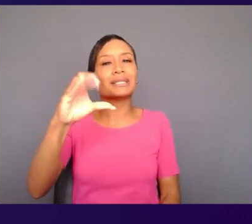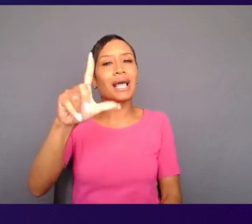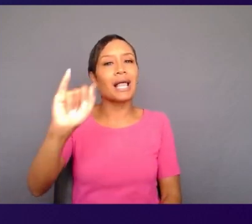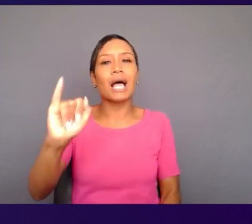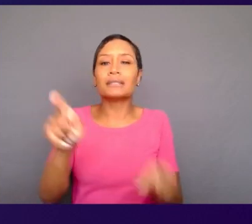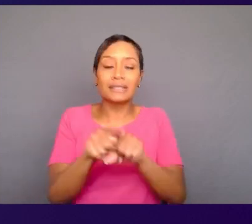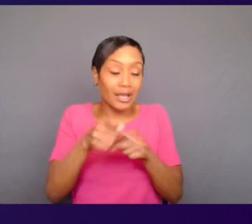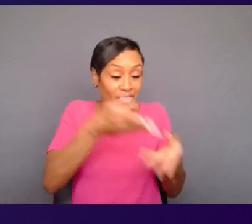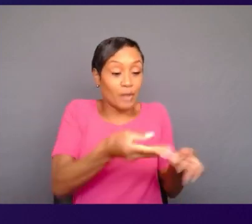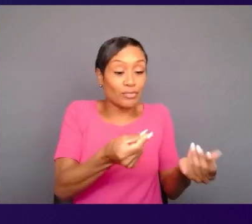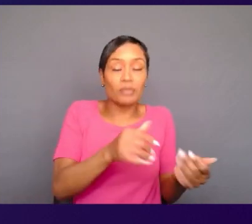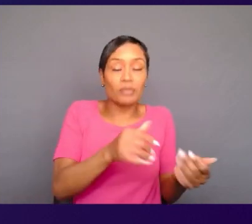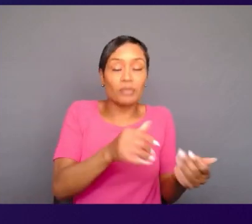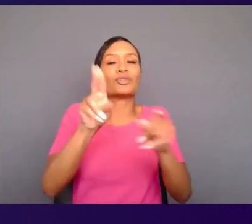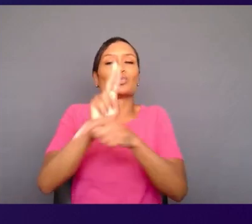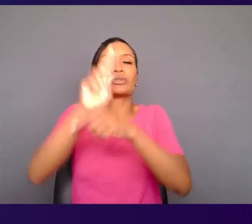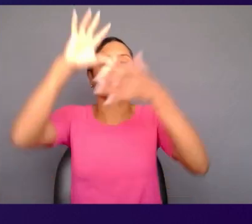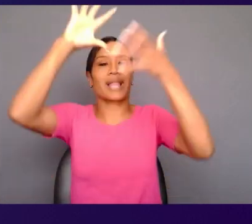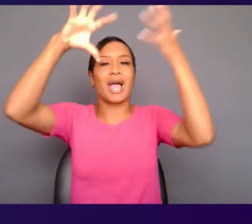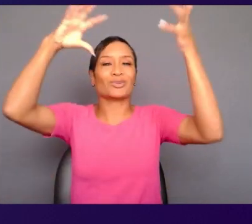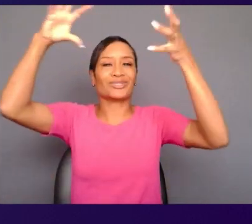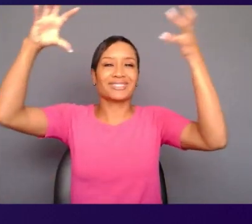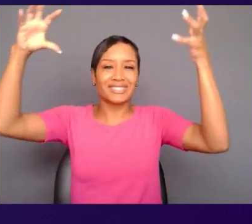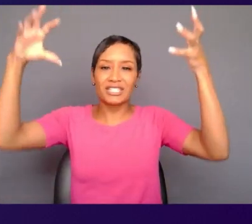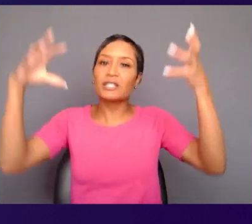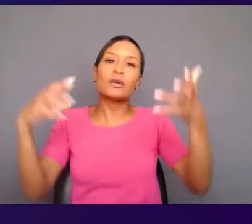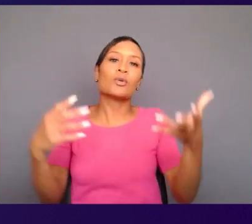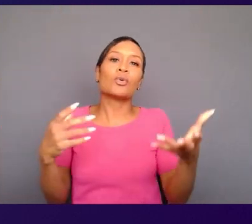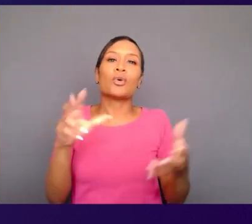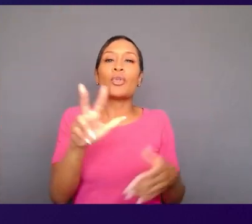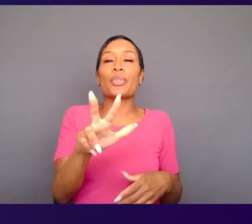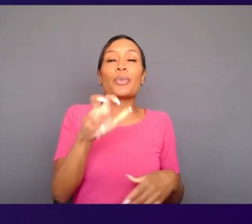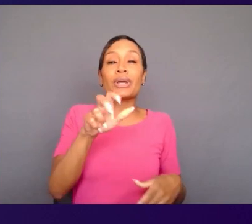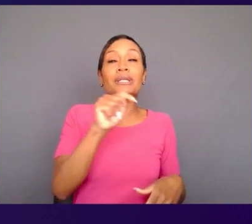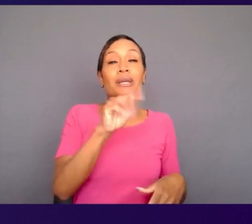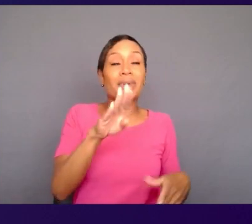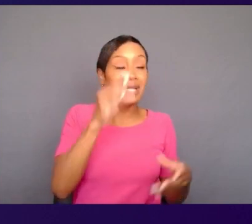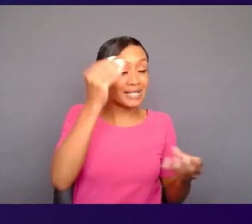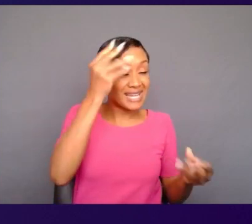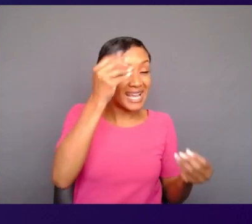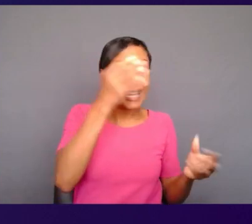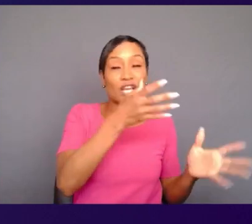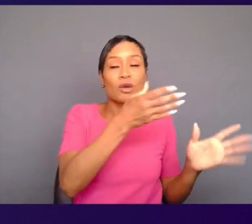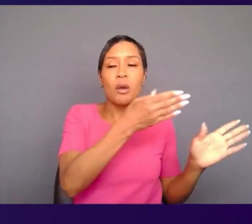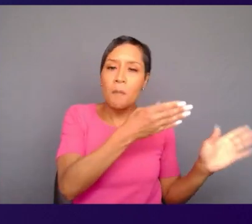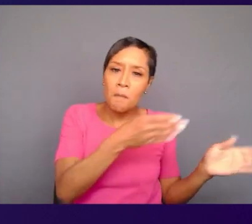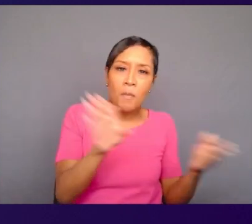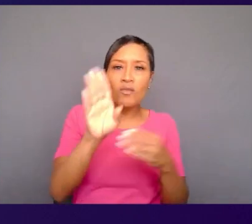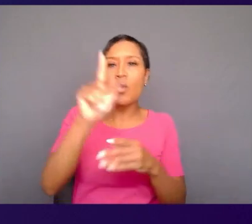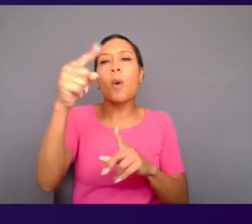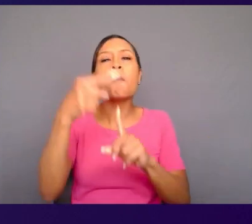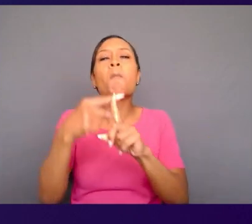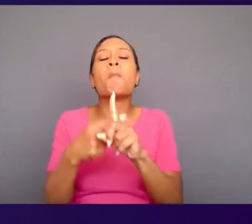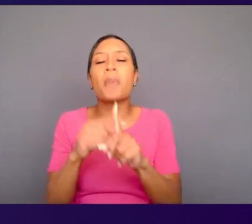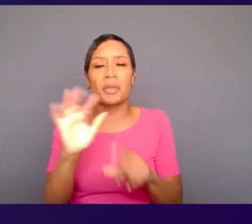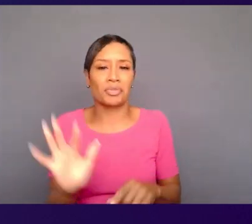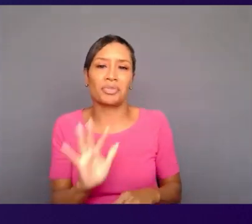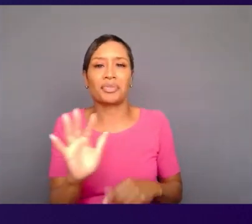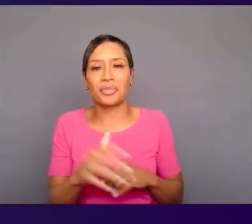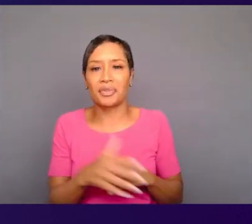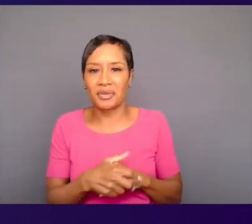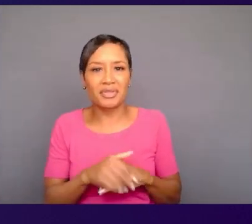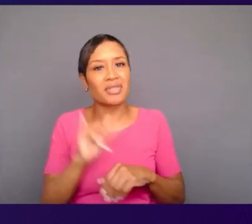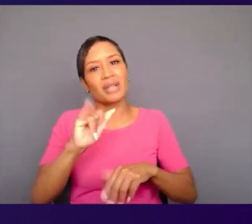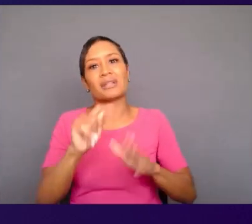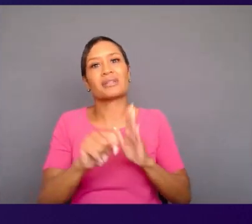on-prem. We can now do that in cloud. So again, we're able to move 300 terabytes of data in a month, and we're at that point